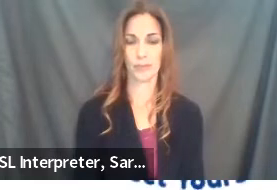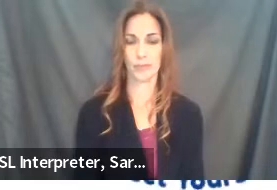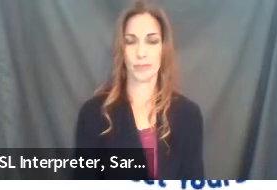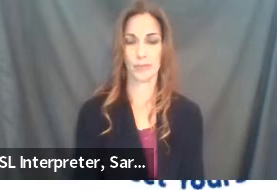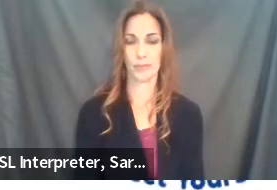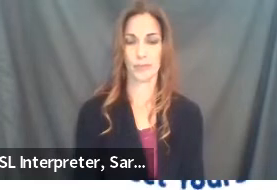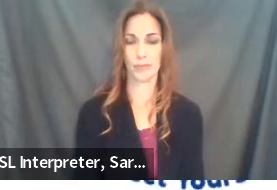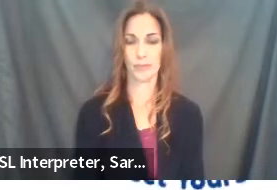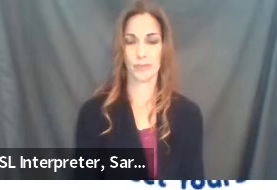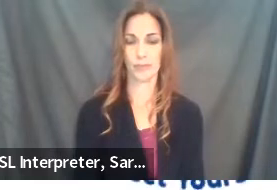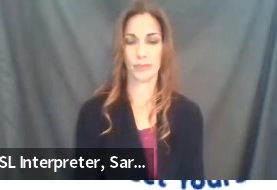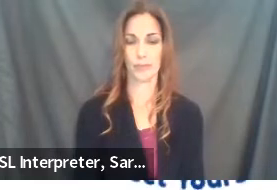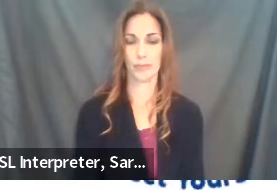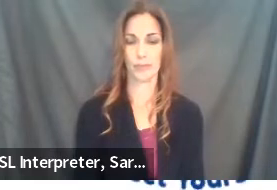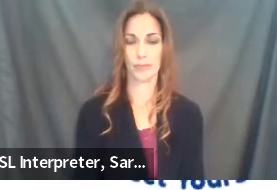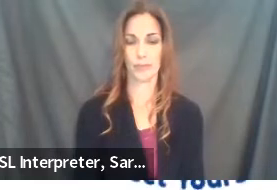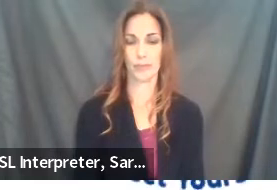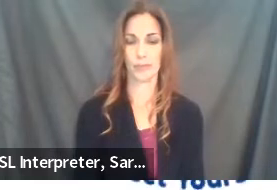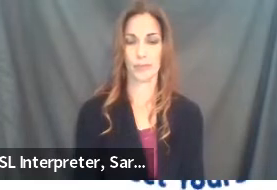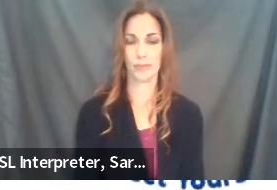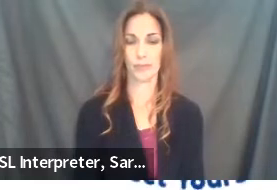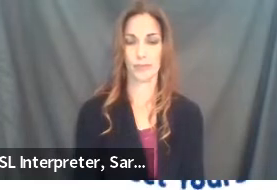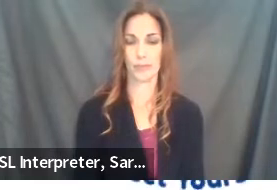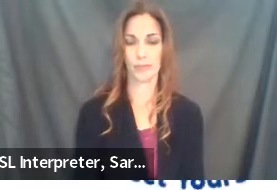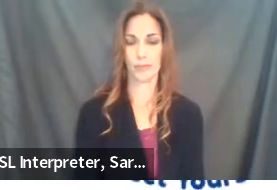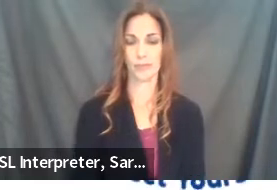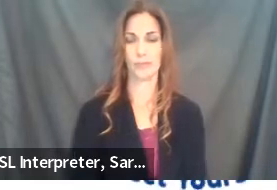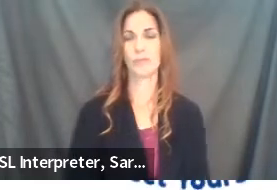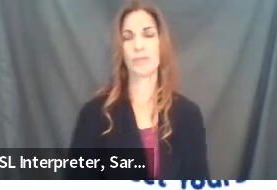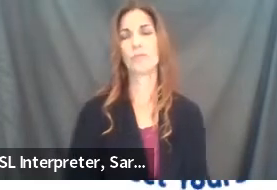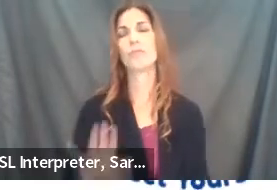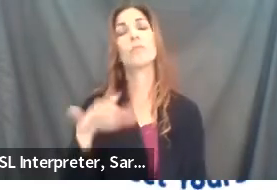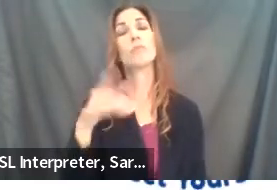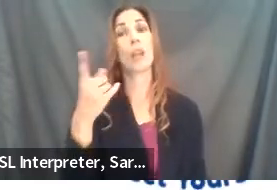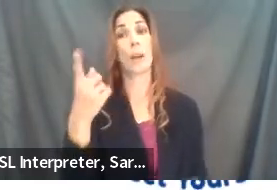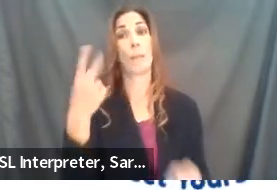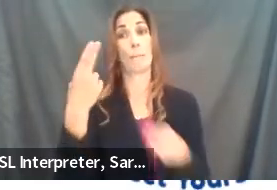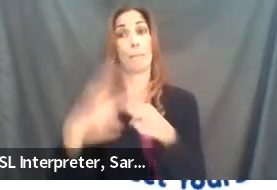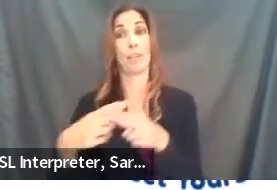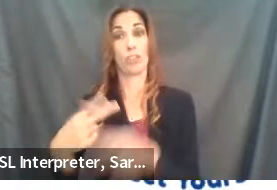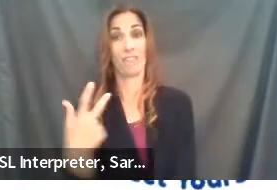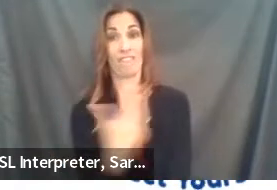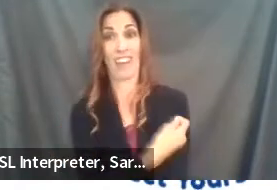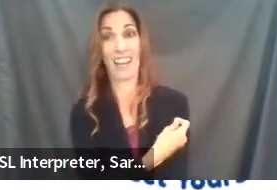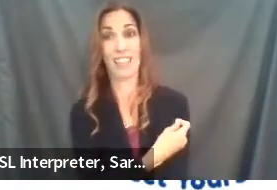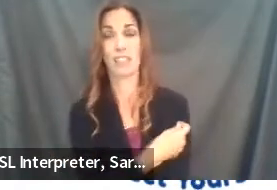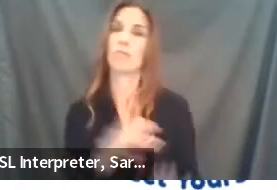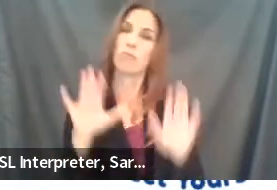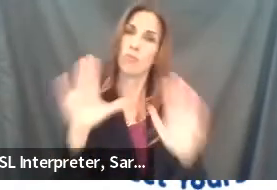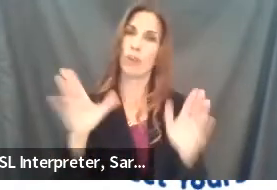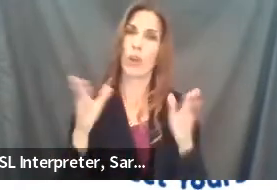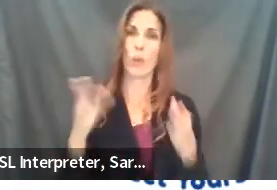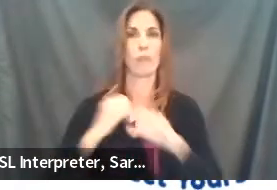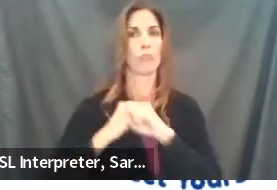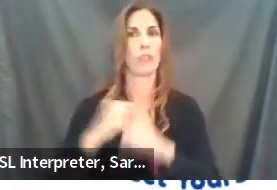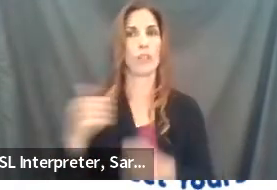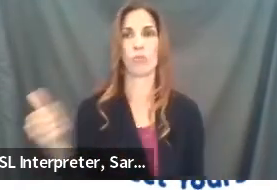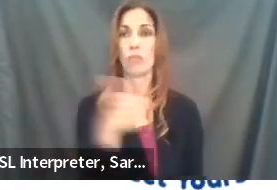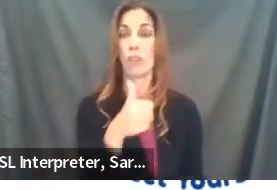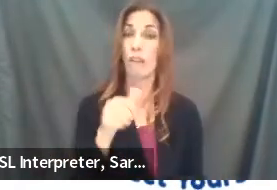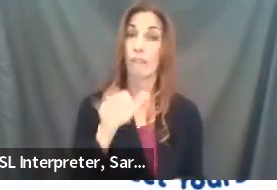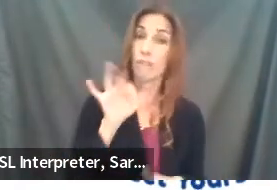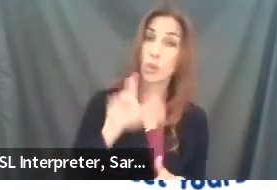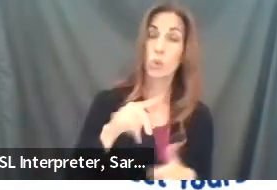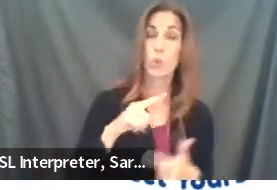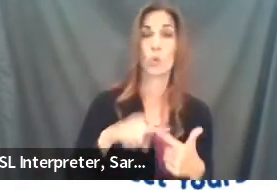As I mentioned, vaccines are great ways to protect yourself from flu and COVID. You can actually schedule